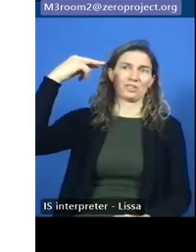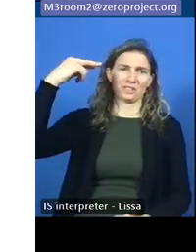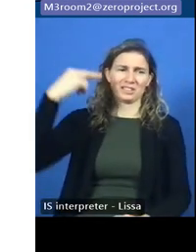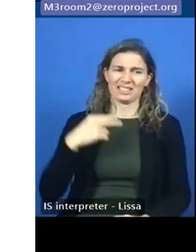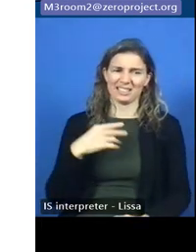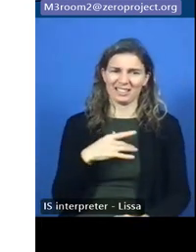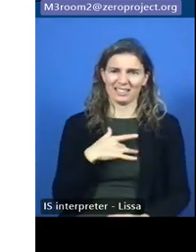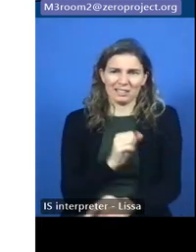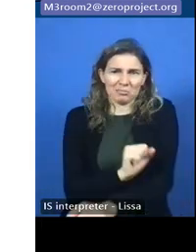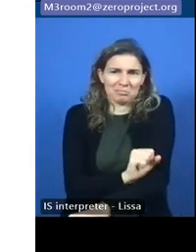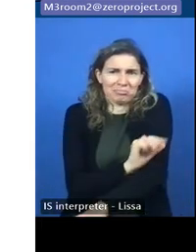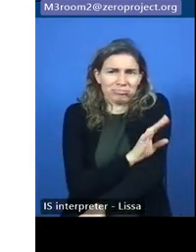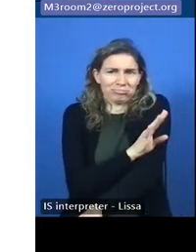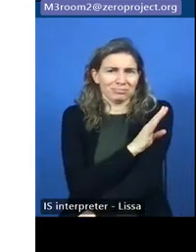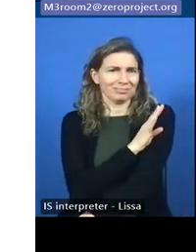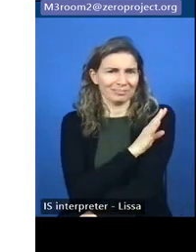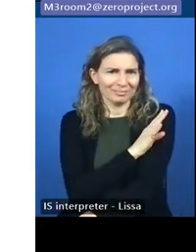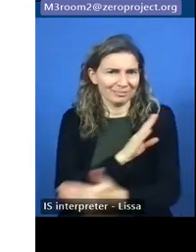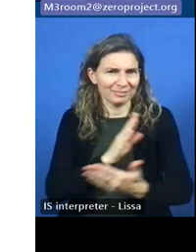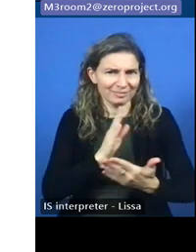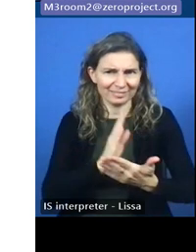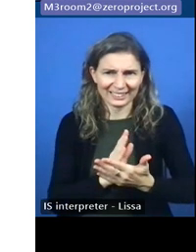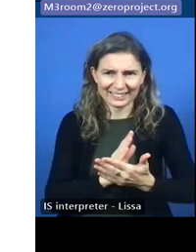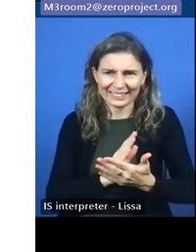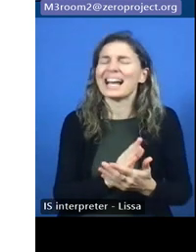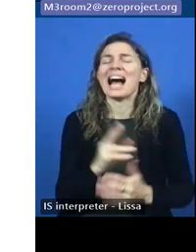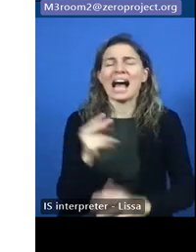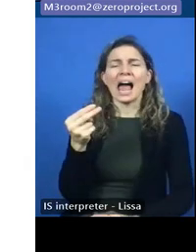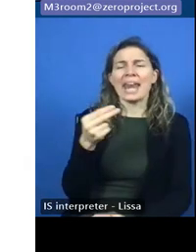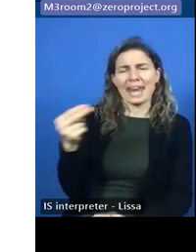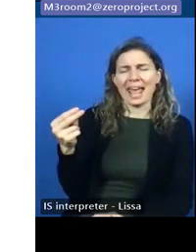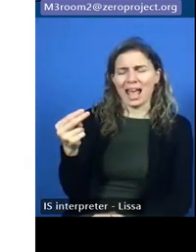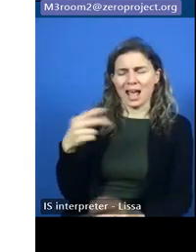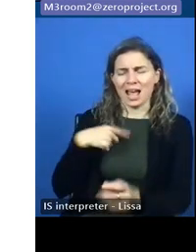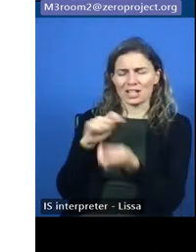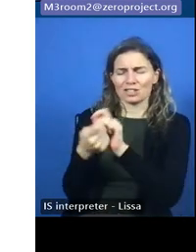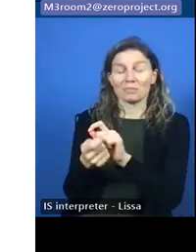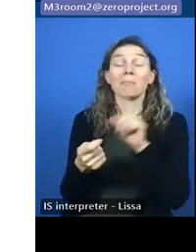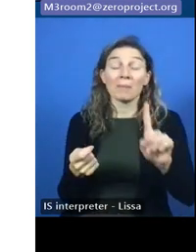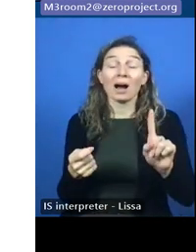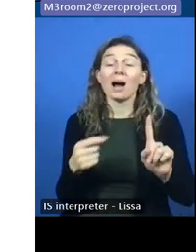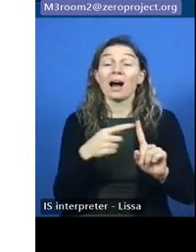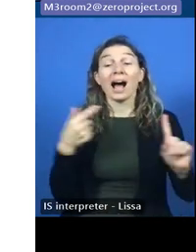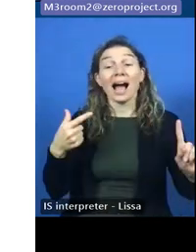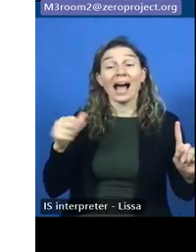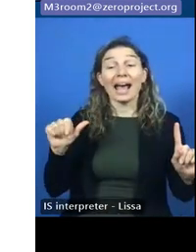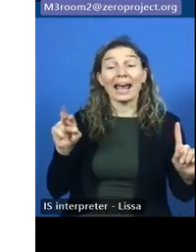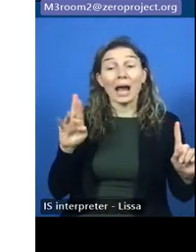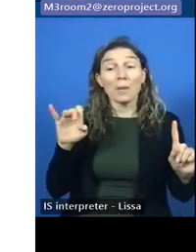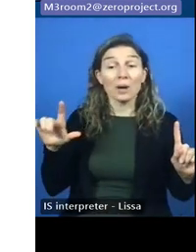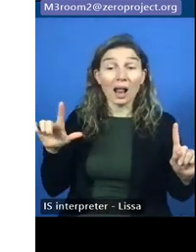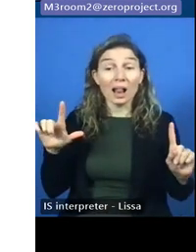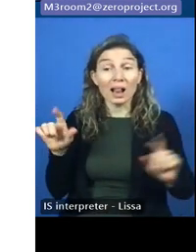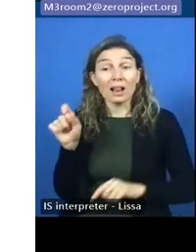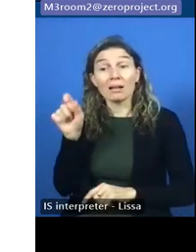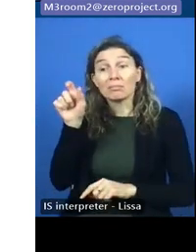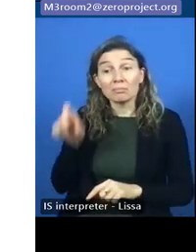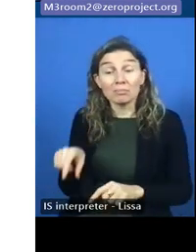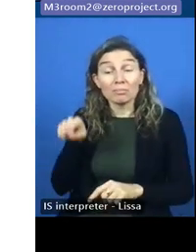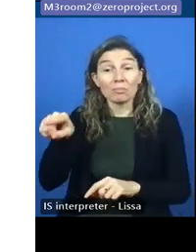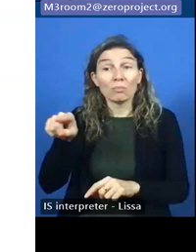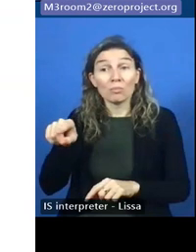And I've changed the names for this story, but let me tell you, this is how Gabriel, the government worker, must have felt when he